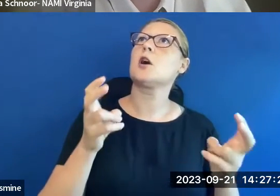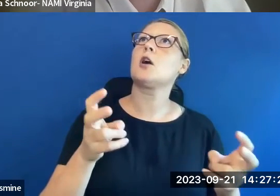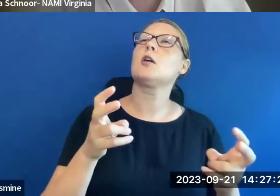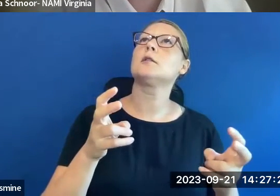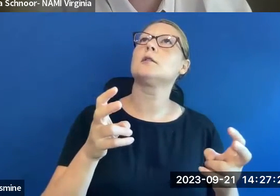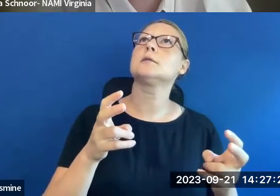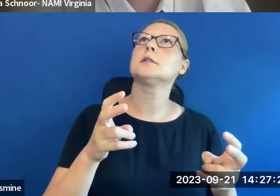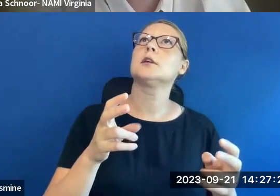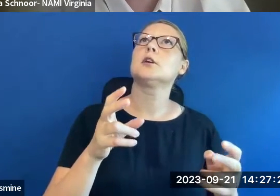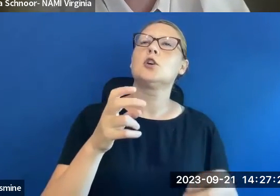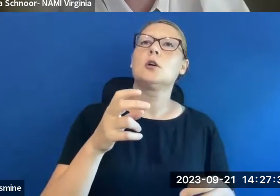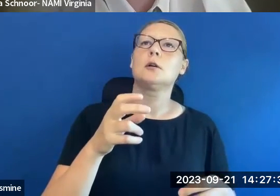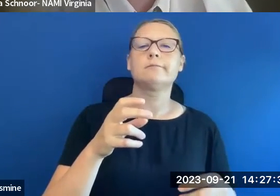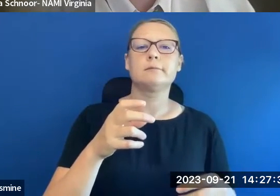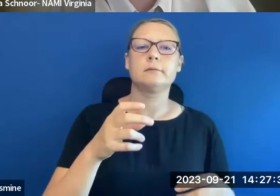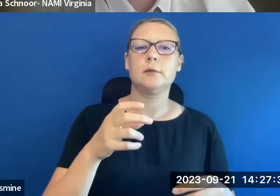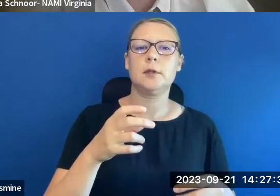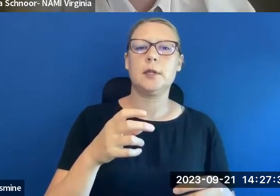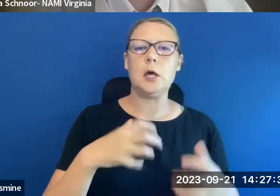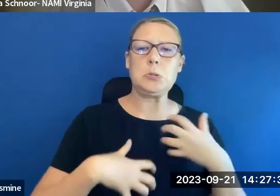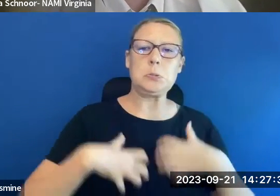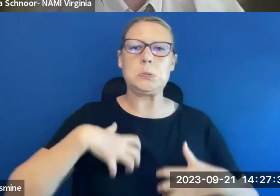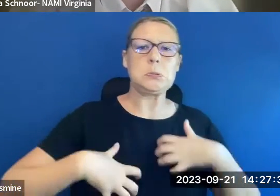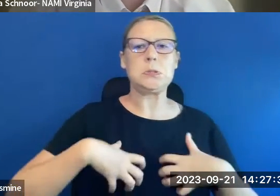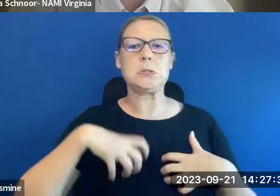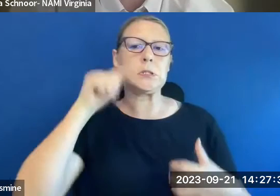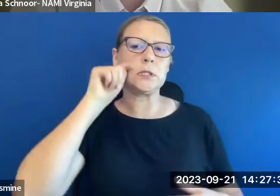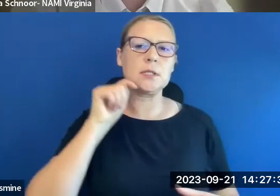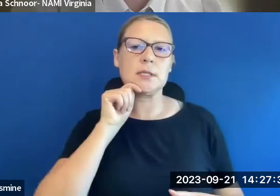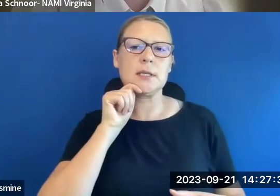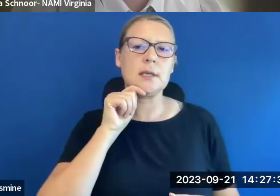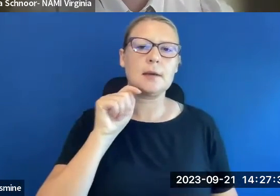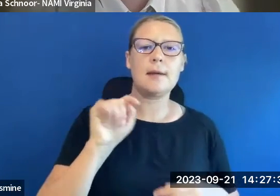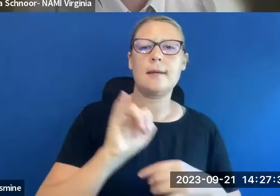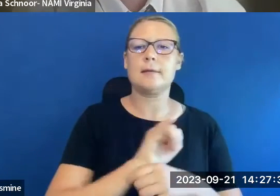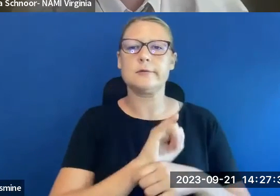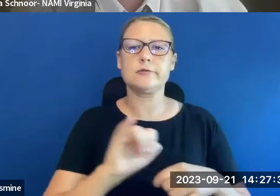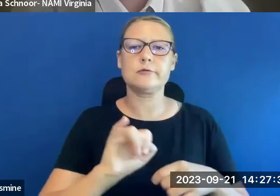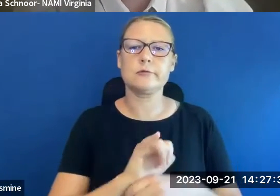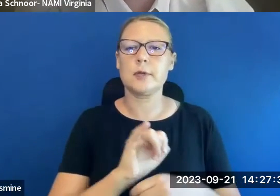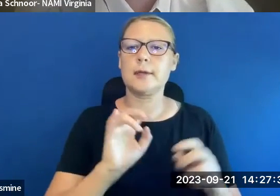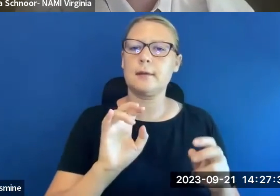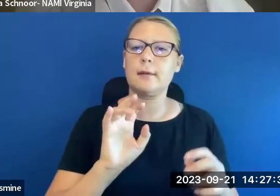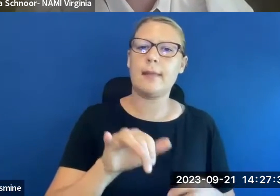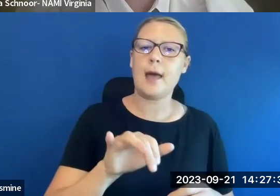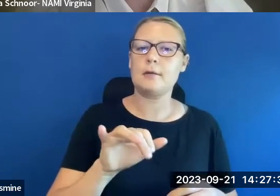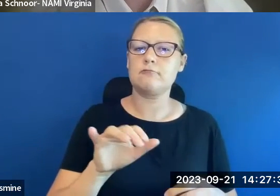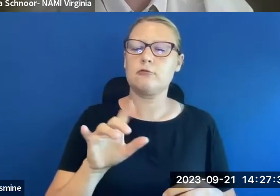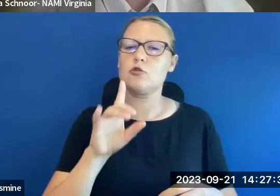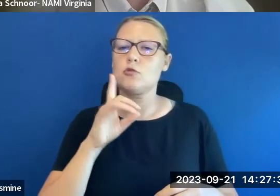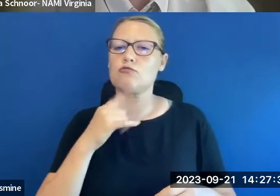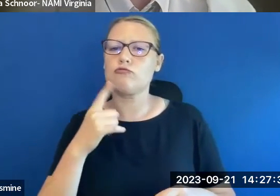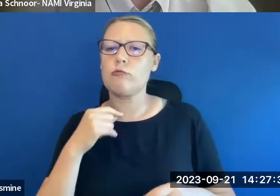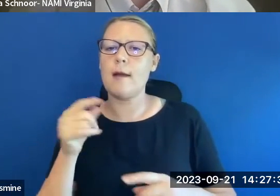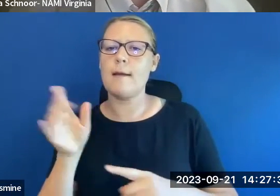What can you both tell us about the troubled teen industry, and what are red flags that we should all be aware of if someone's